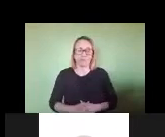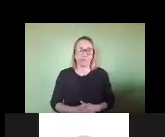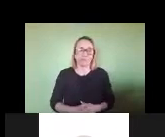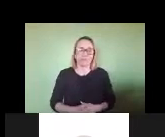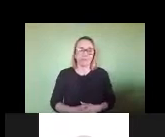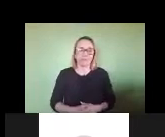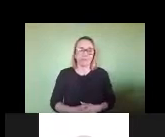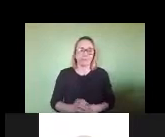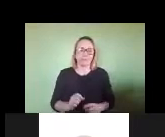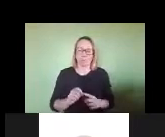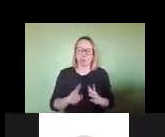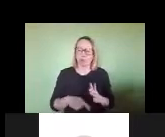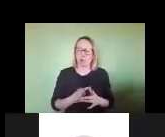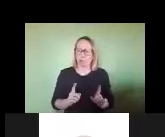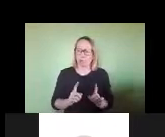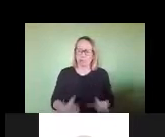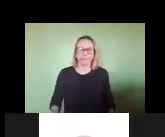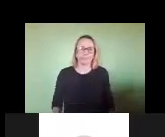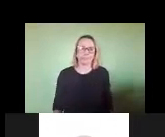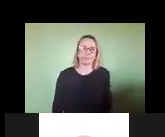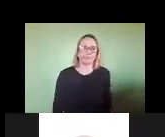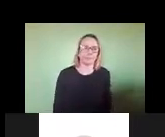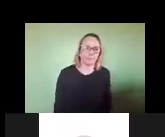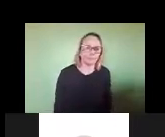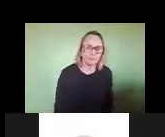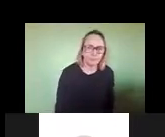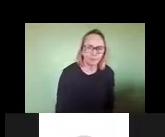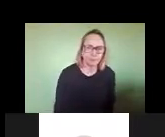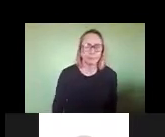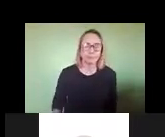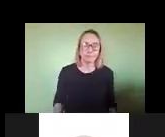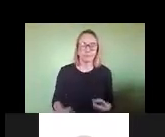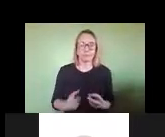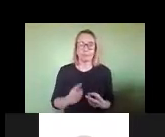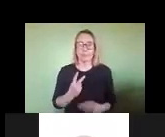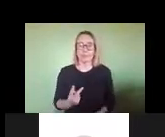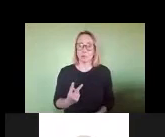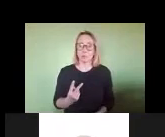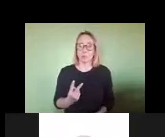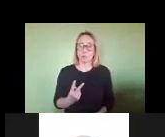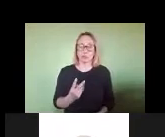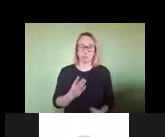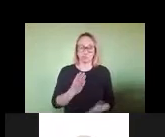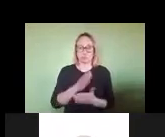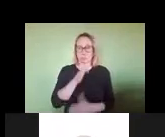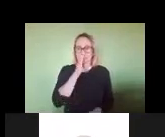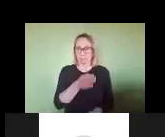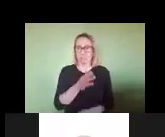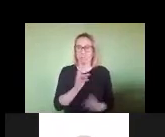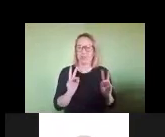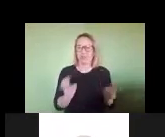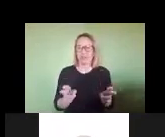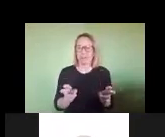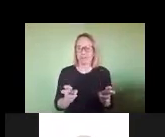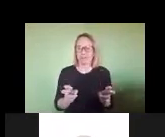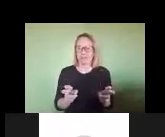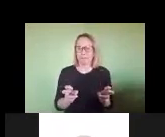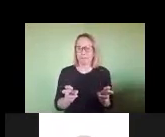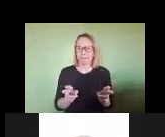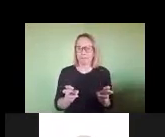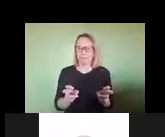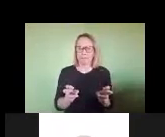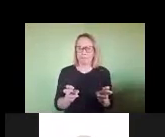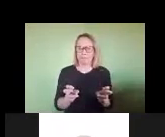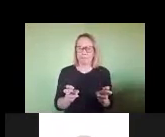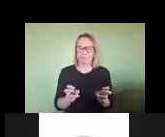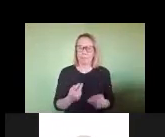The projects, basically, 2 of them had a fairly straightforward theme. They were facilitated in